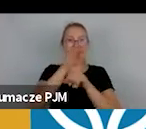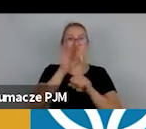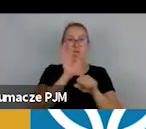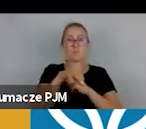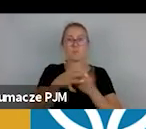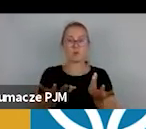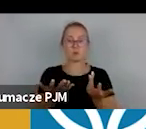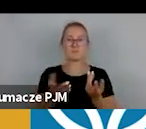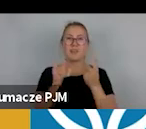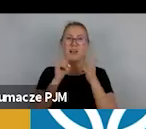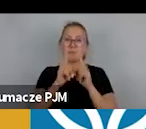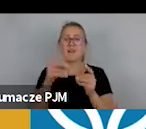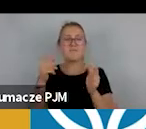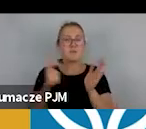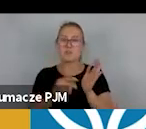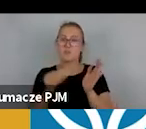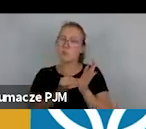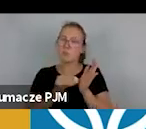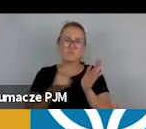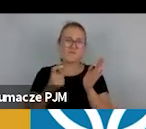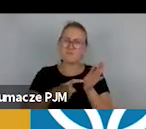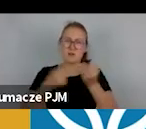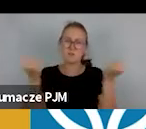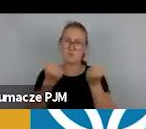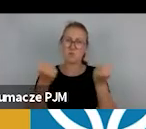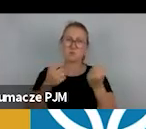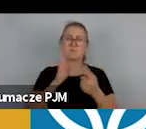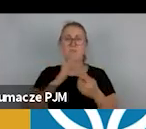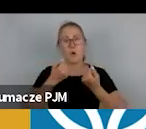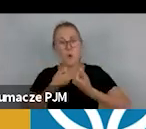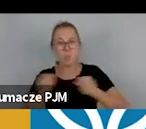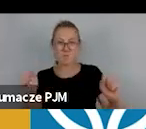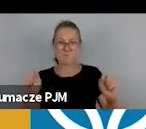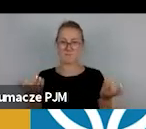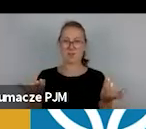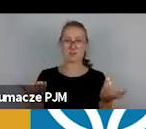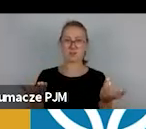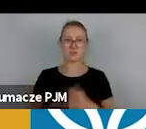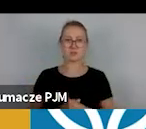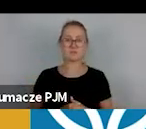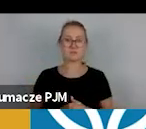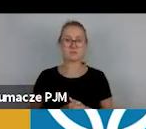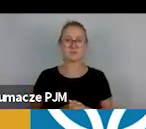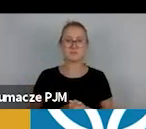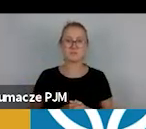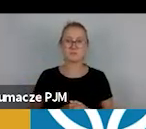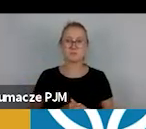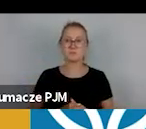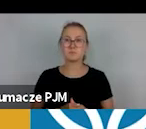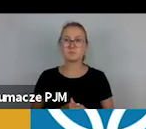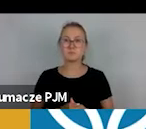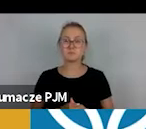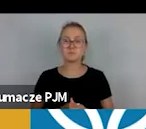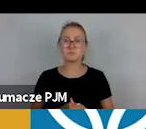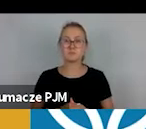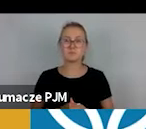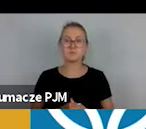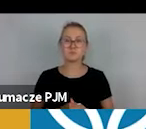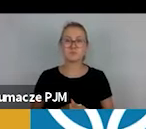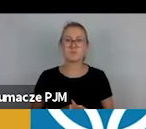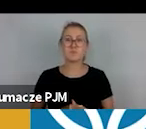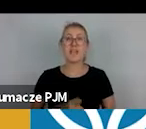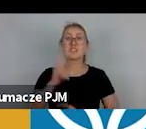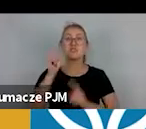And so we said, well, what is it you're prepared to do? And the men said, well, we're prepared to talk to our kids, and particularly we're prepared to talk to